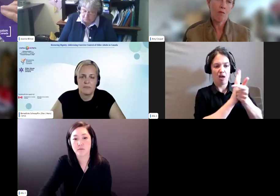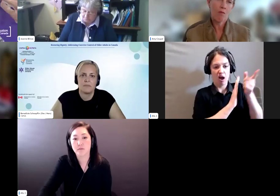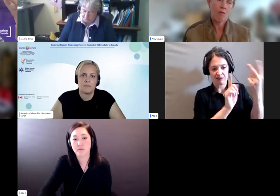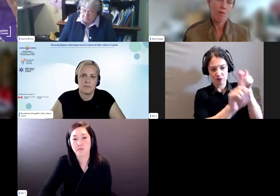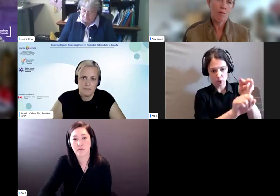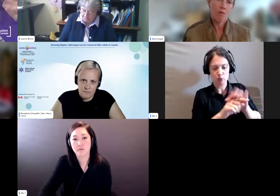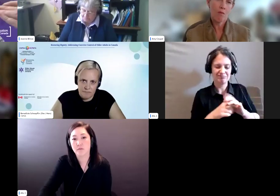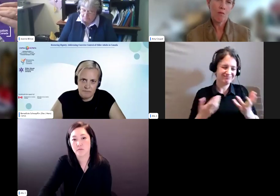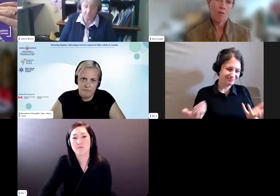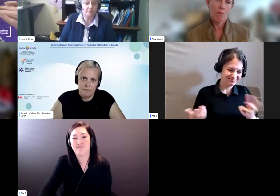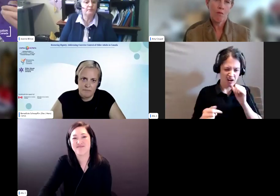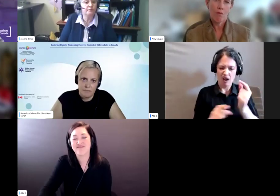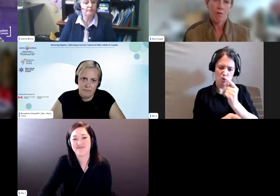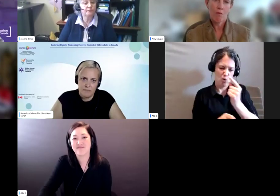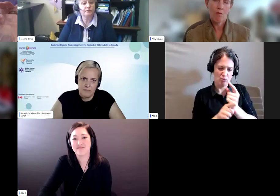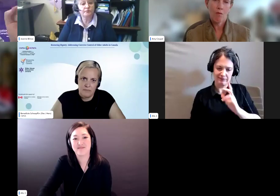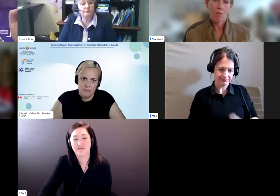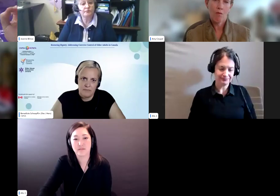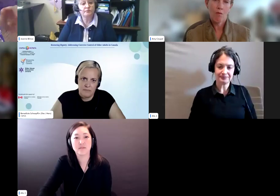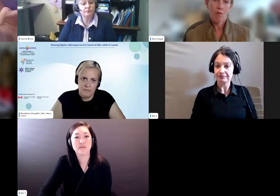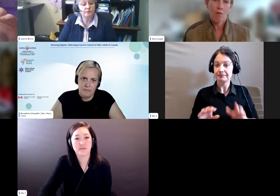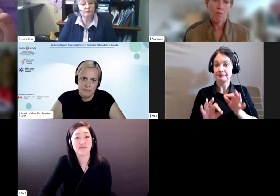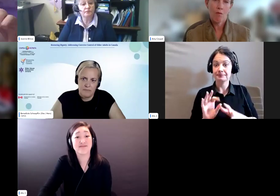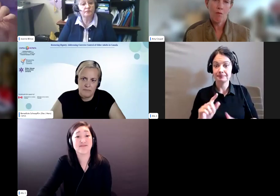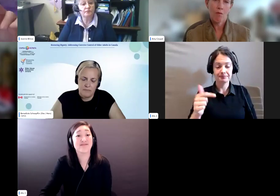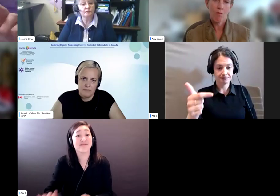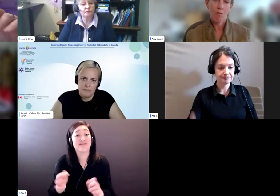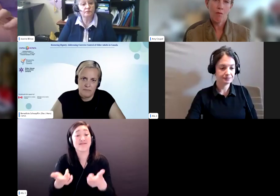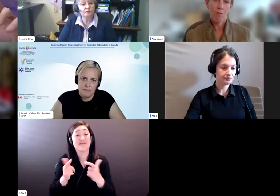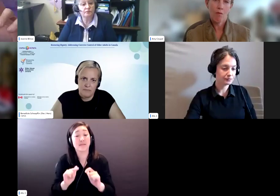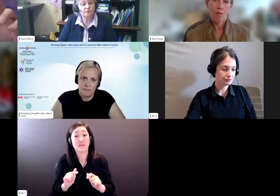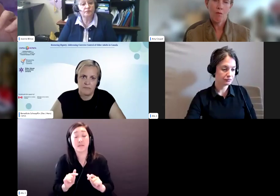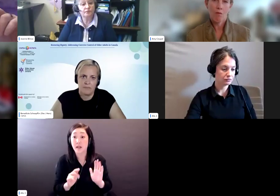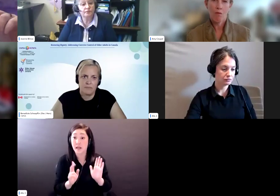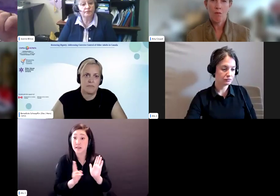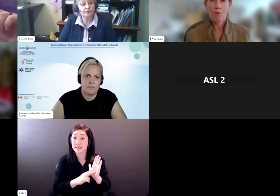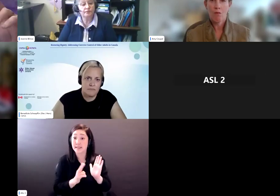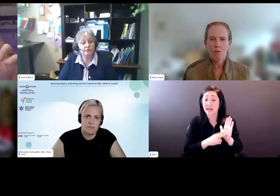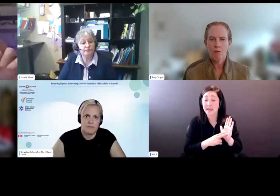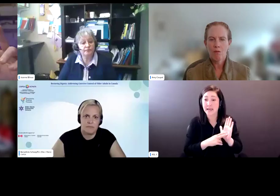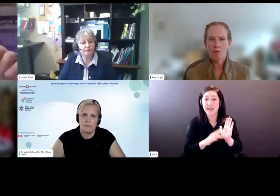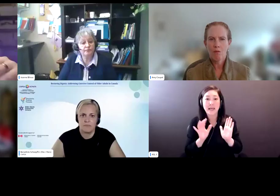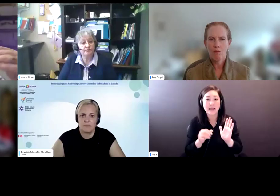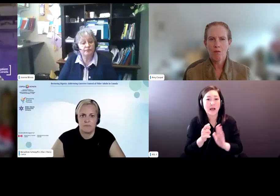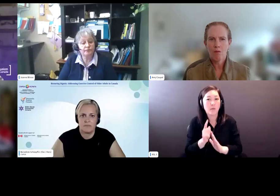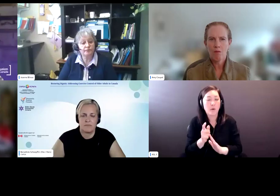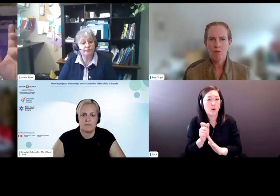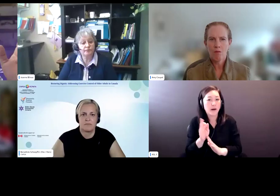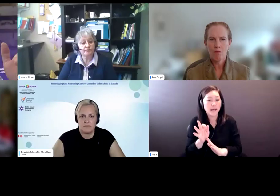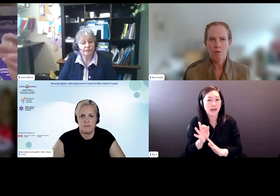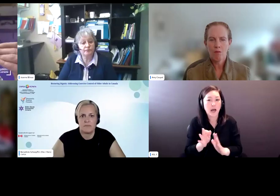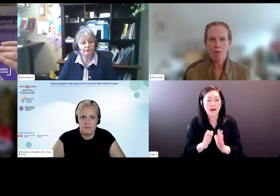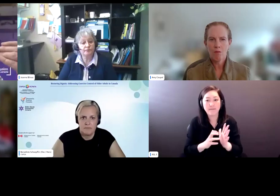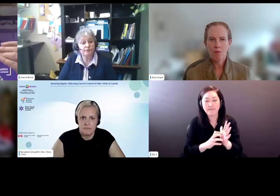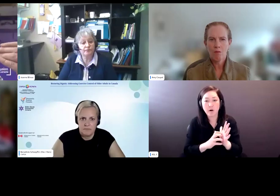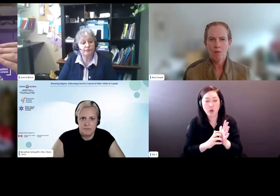backwards. And the signing moment itself can be a kind of moment of vulnerability to coercion, if you